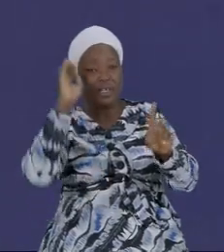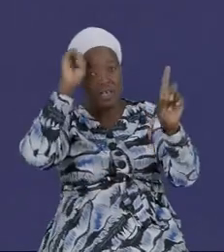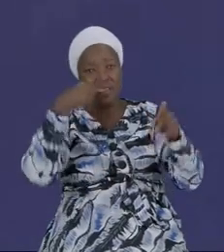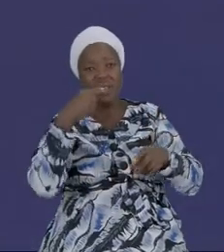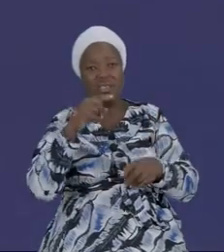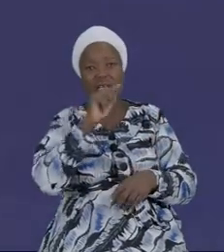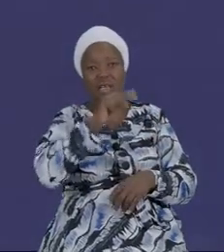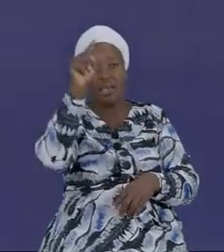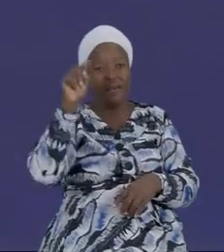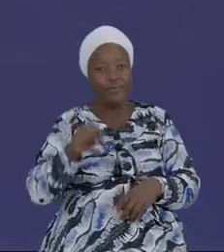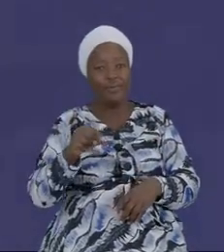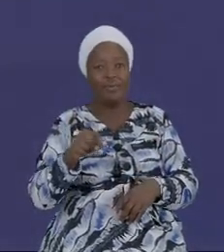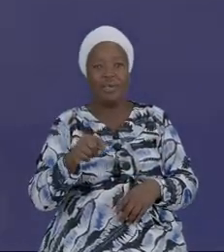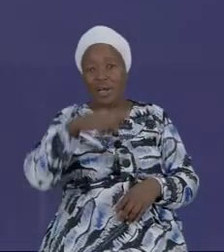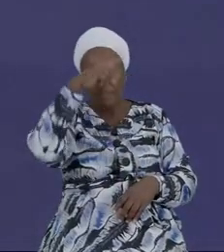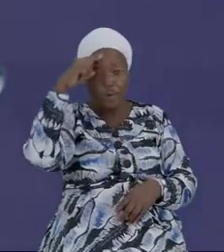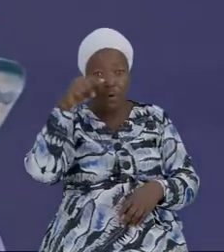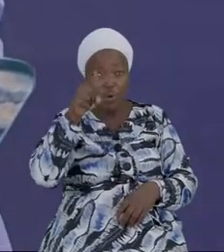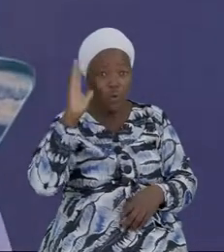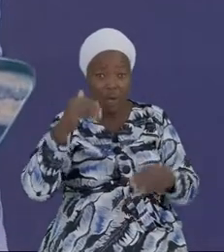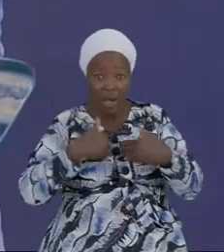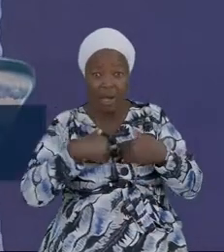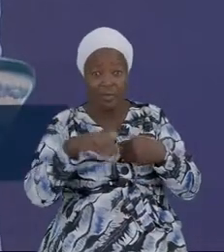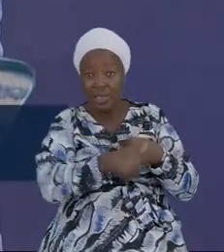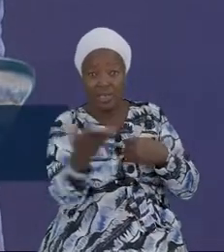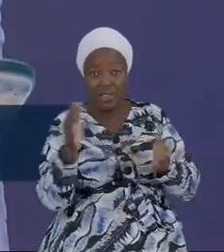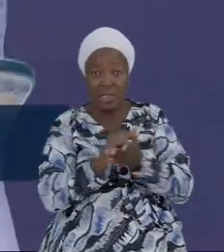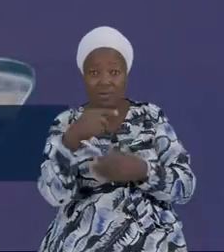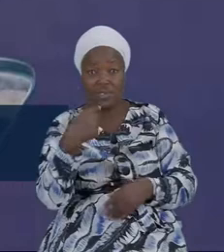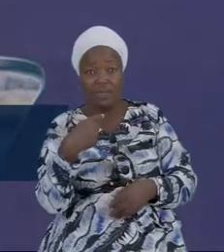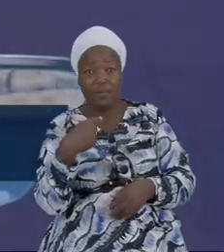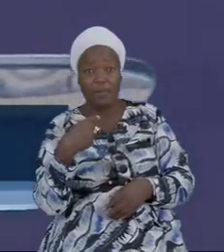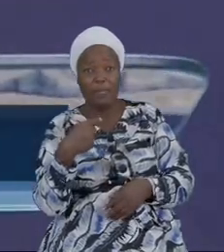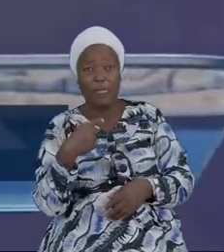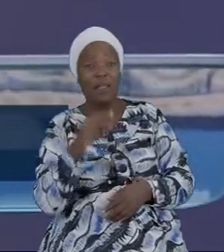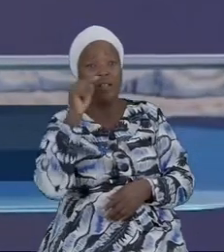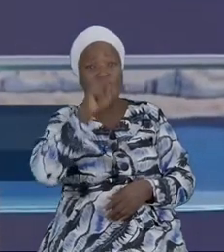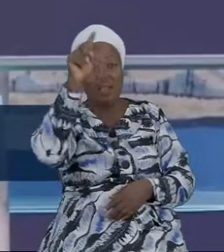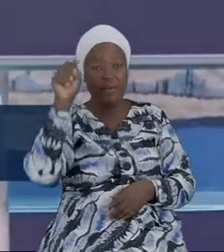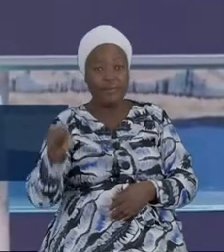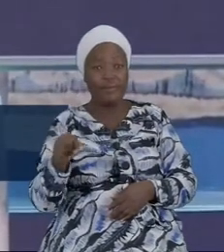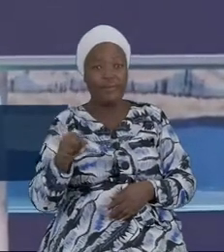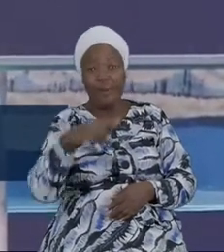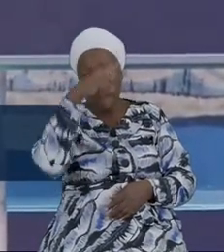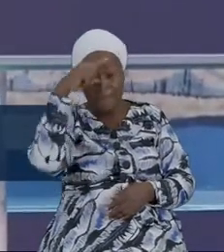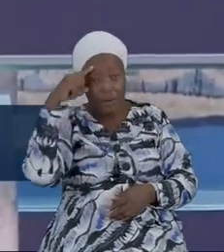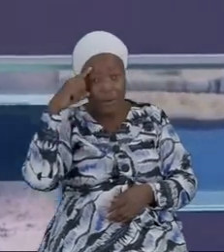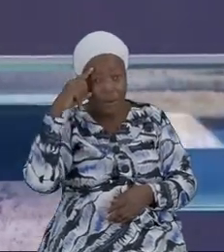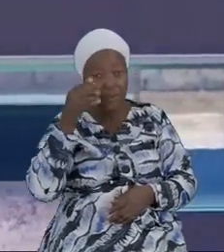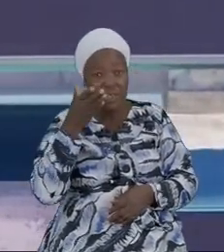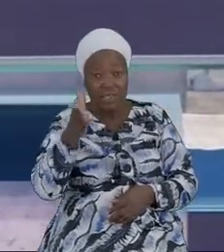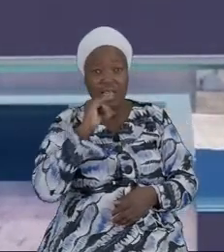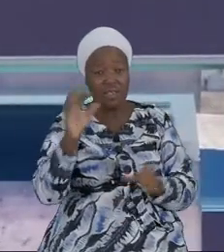therefore, because you will have whatsoever you say, therefore, because there